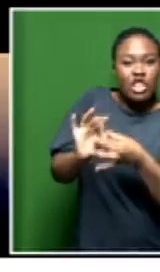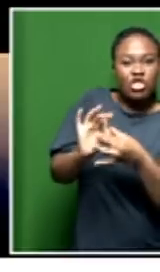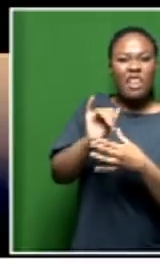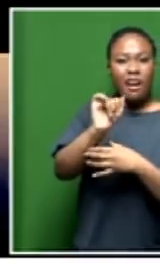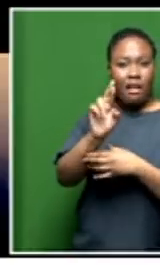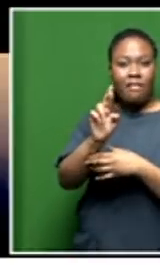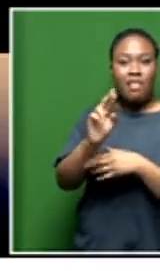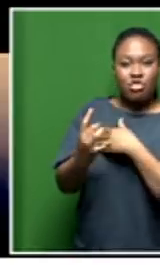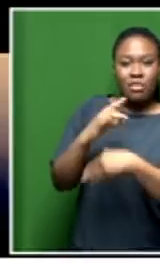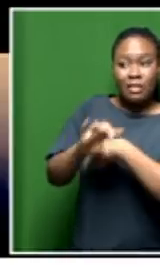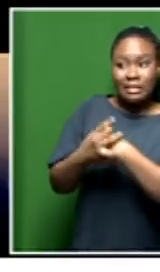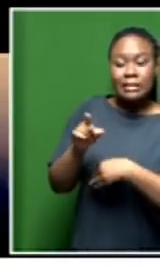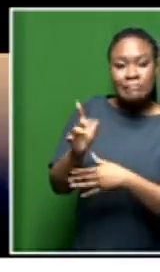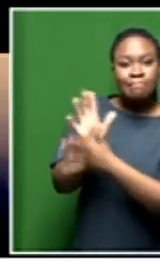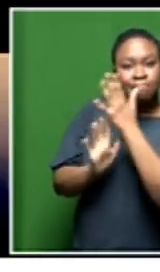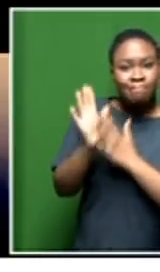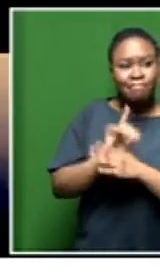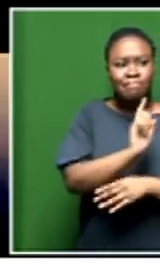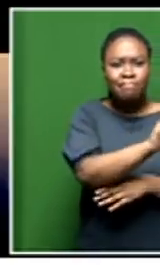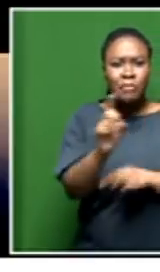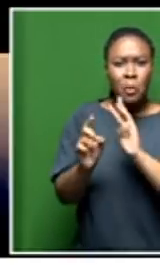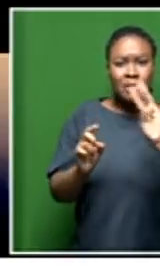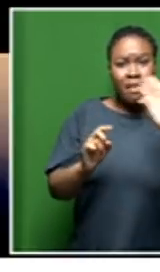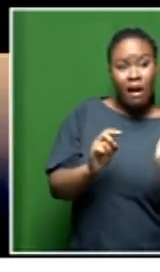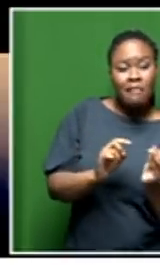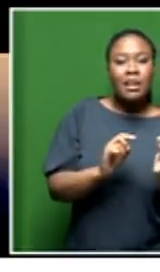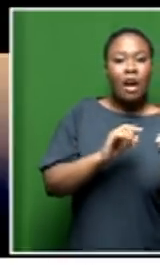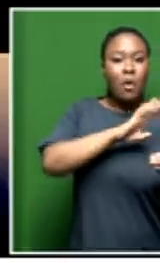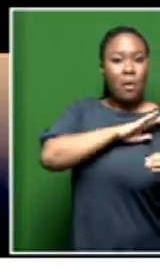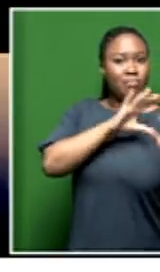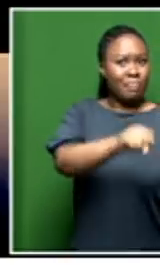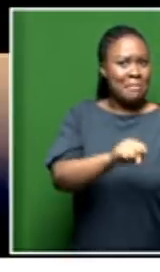Burkina Faso and all of these coups that are taking place in West Africa. Quick goodbye.